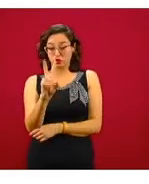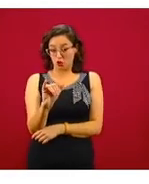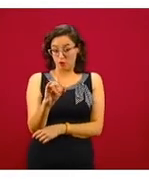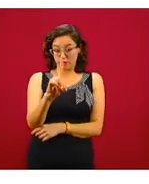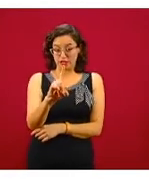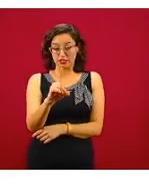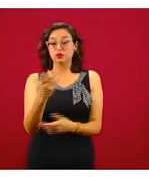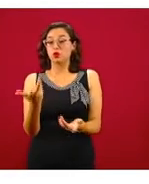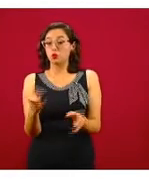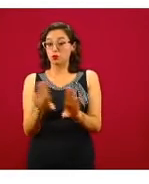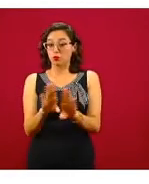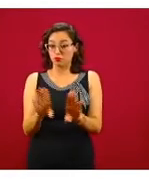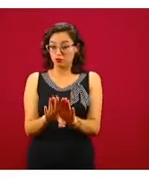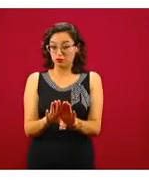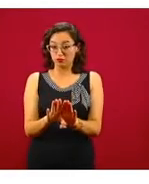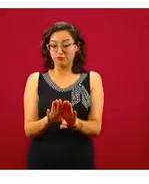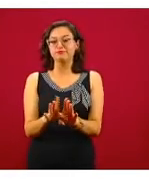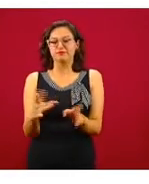rate